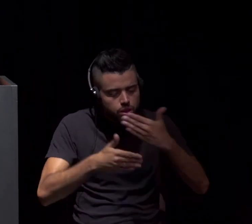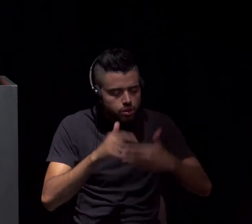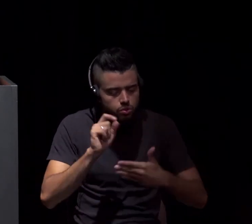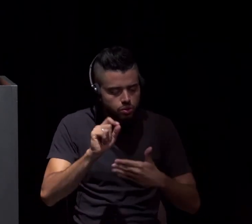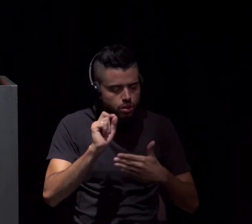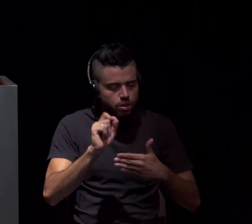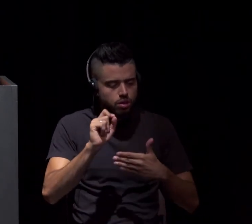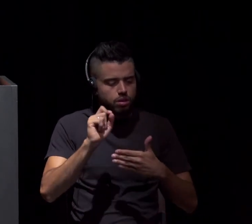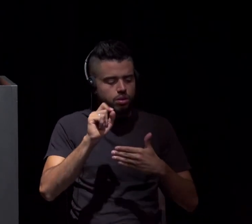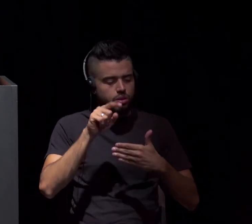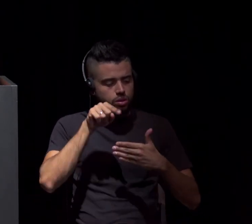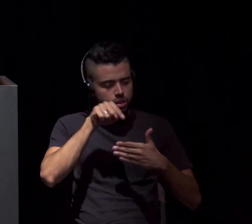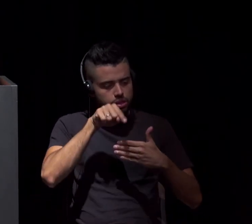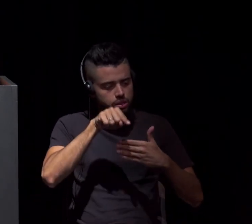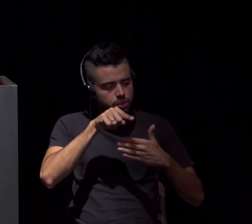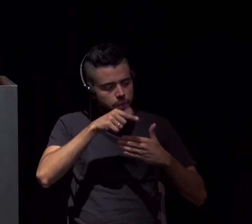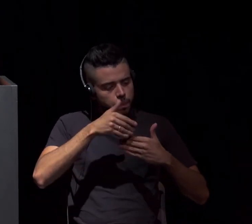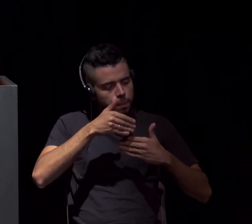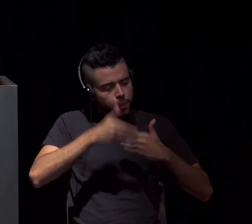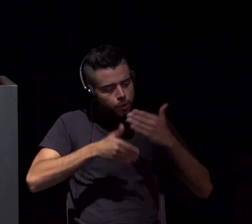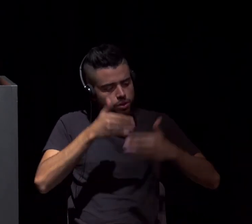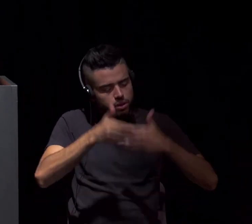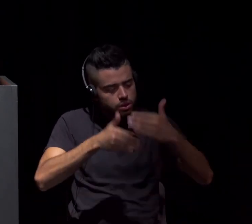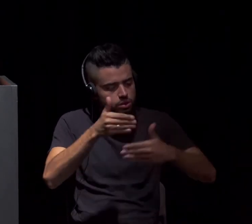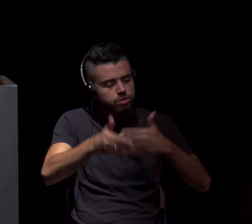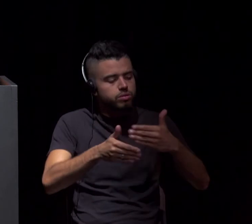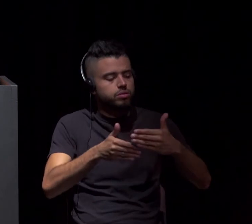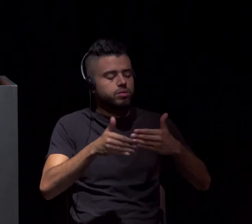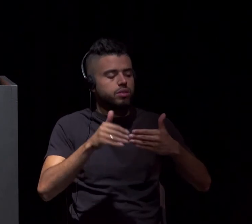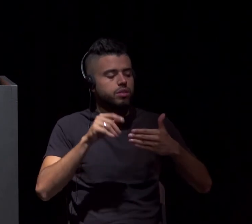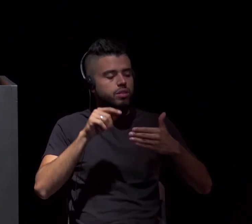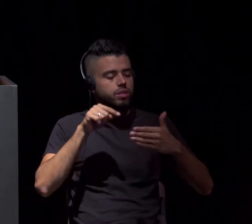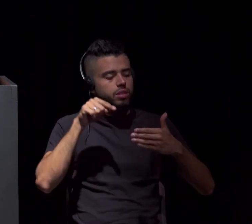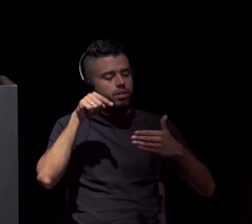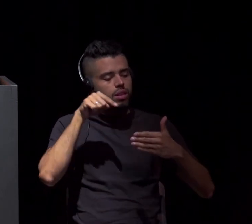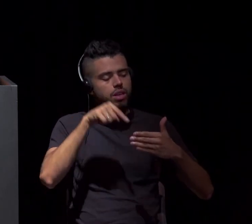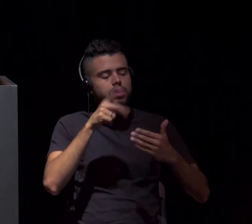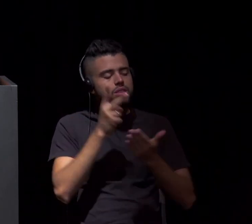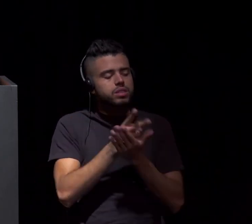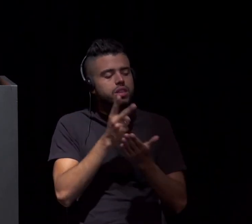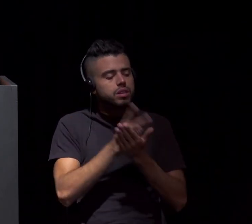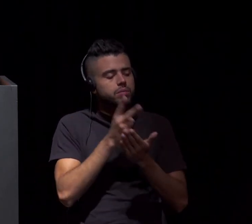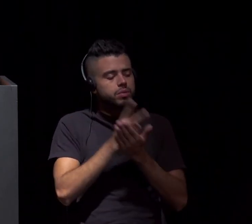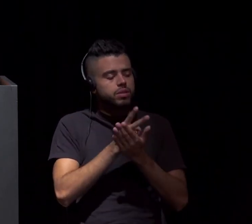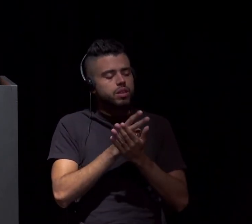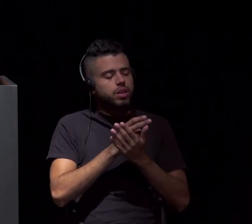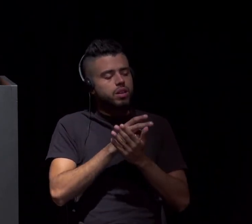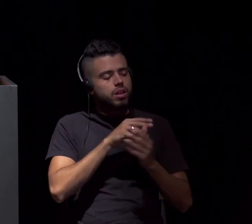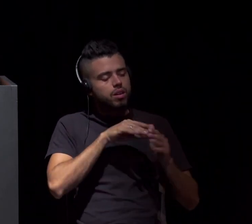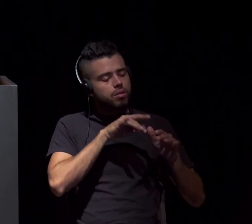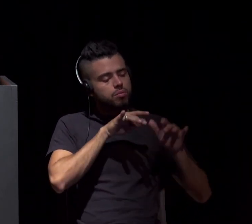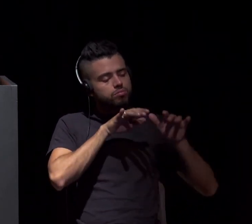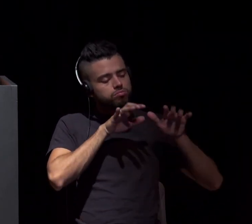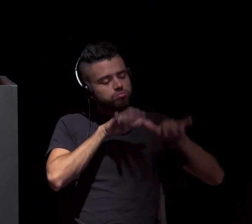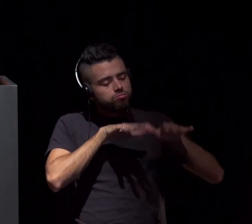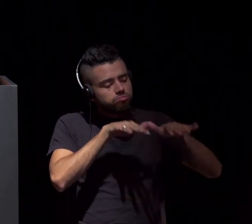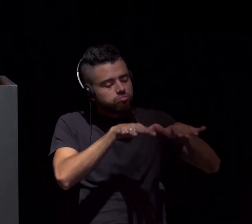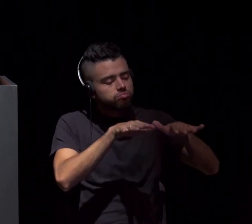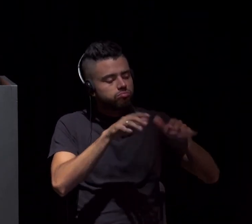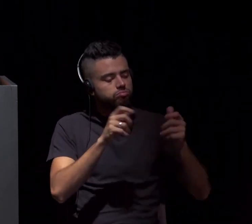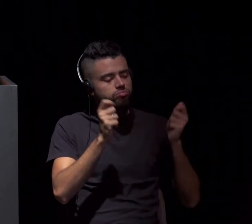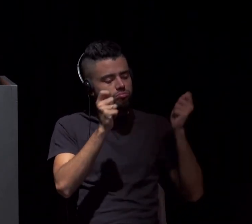always already a pilgrimage and a migration. And so to me, in thinking this holder